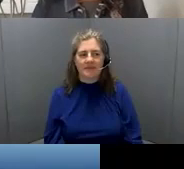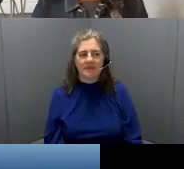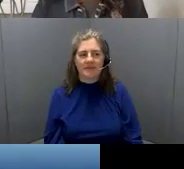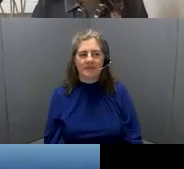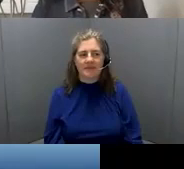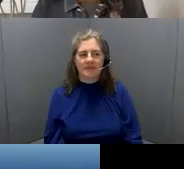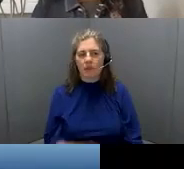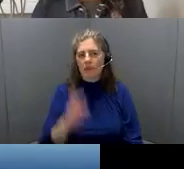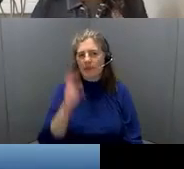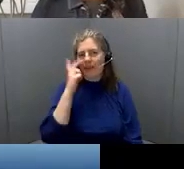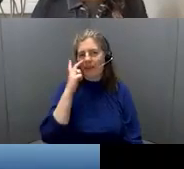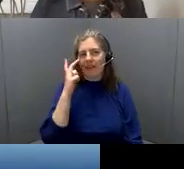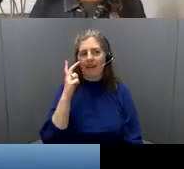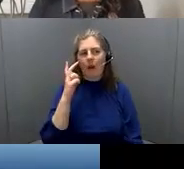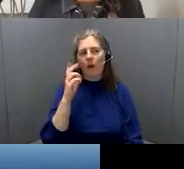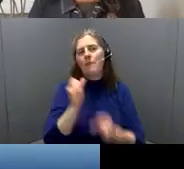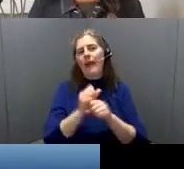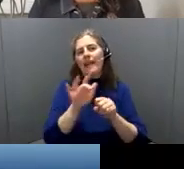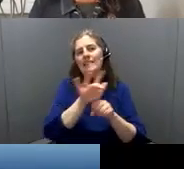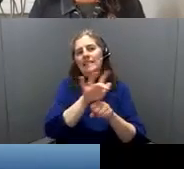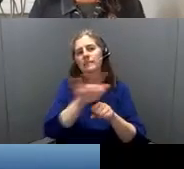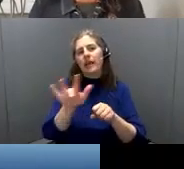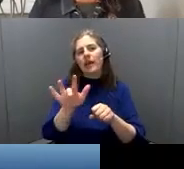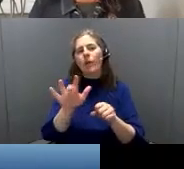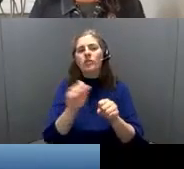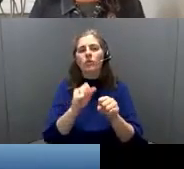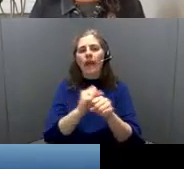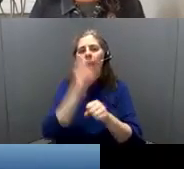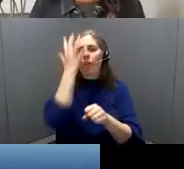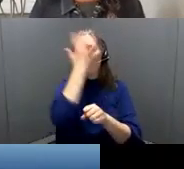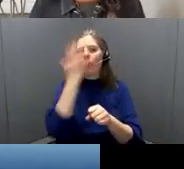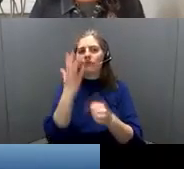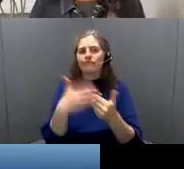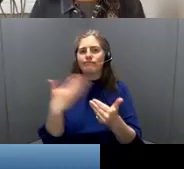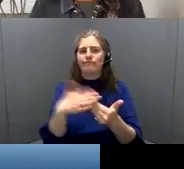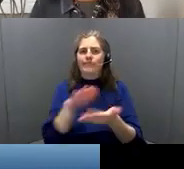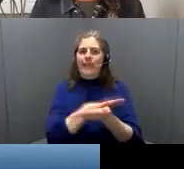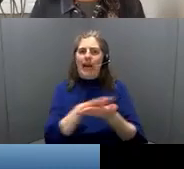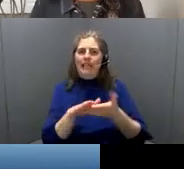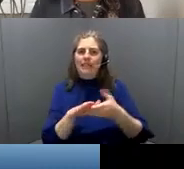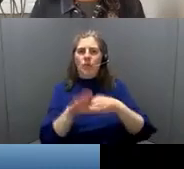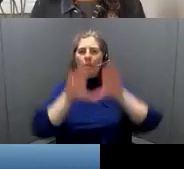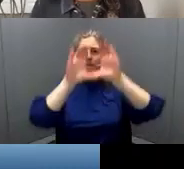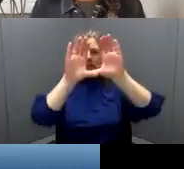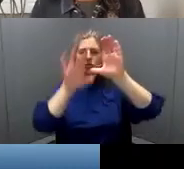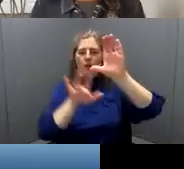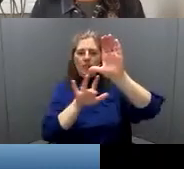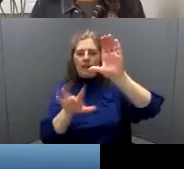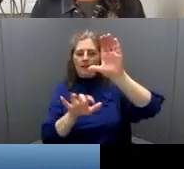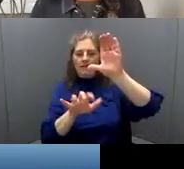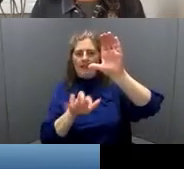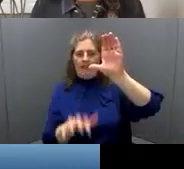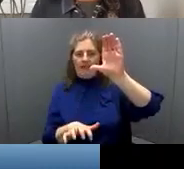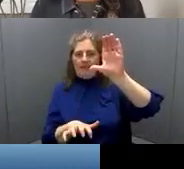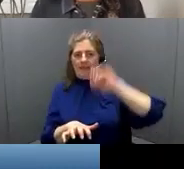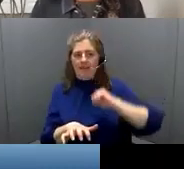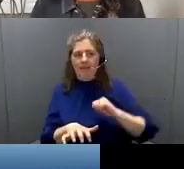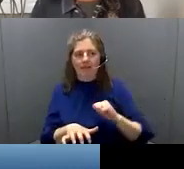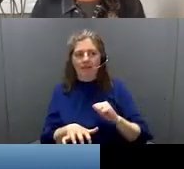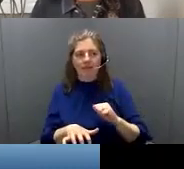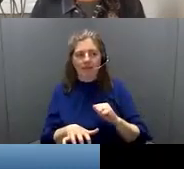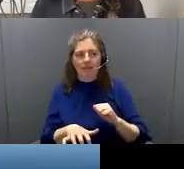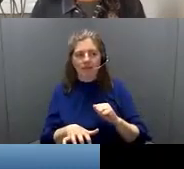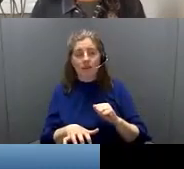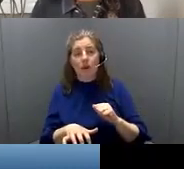I see I have some, I want to make a space. I want to be aesthetically pleasing today. So go back to my Word